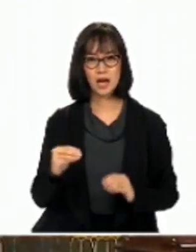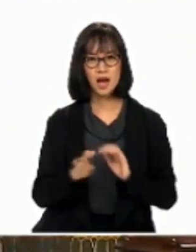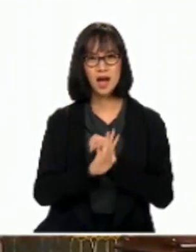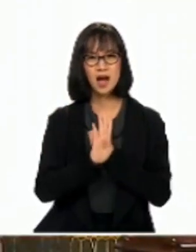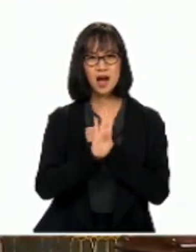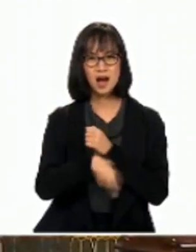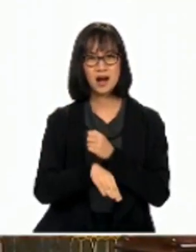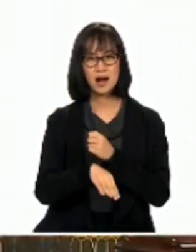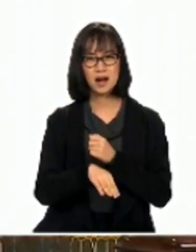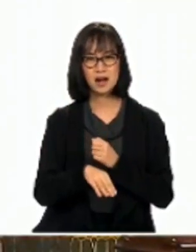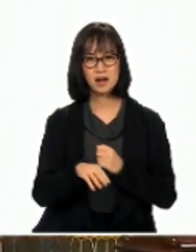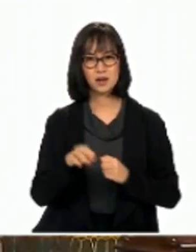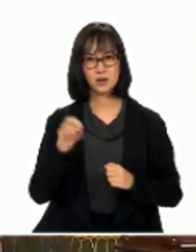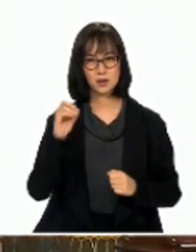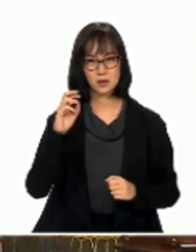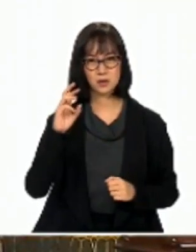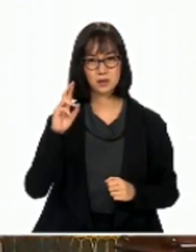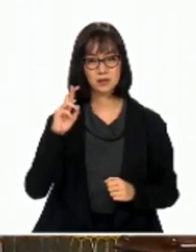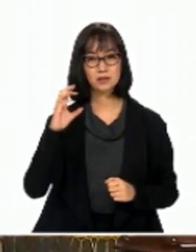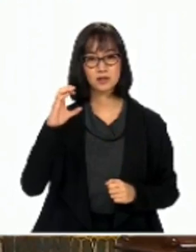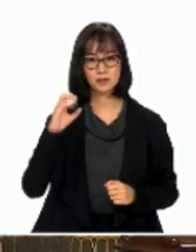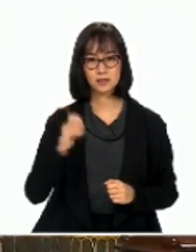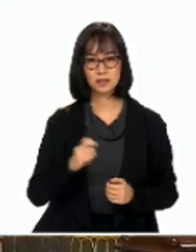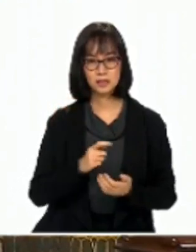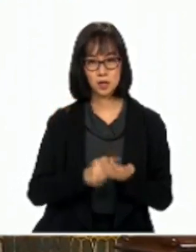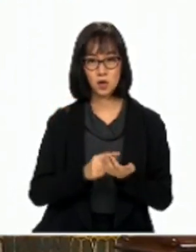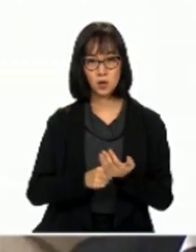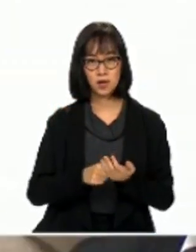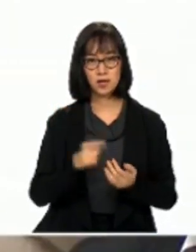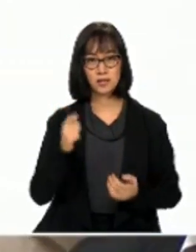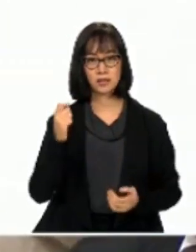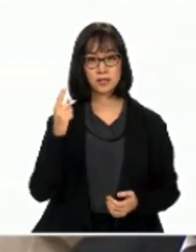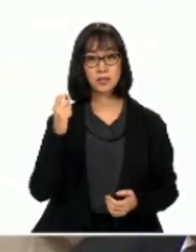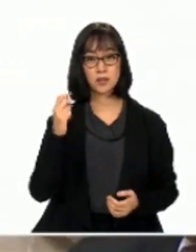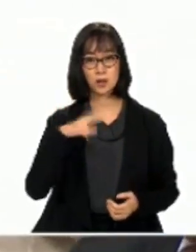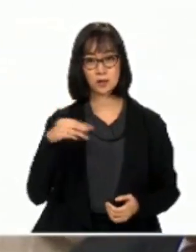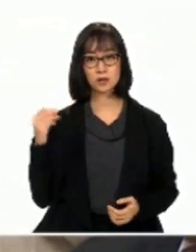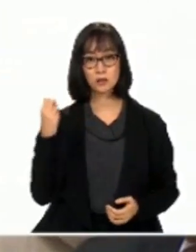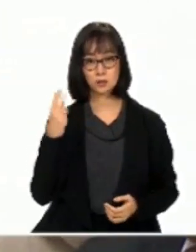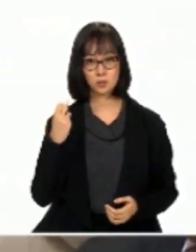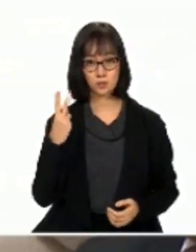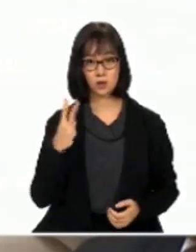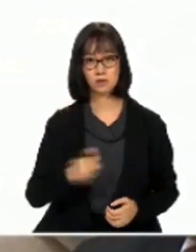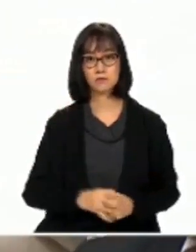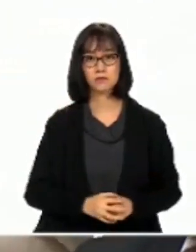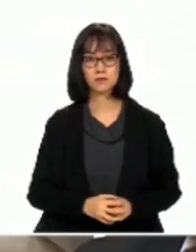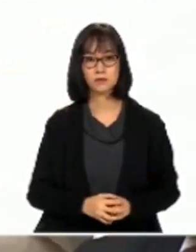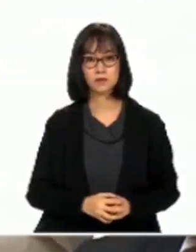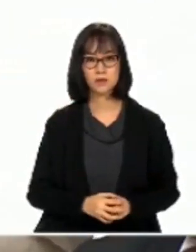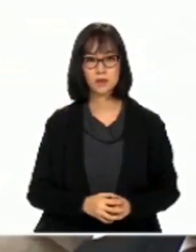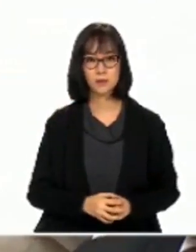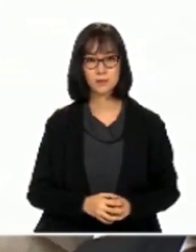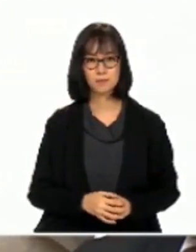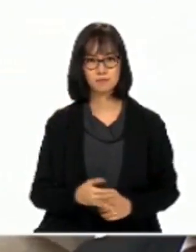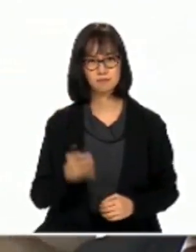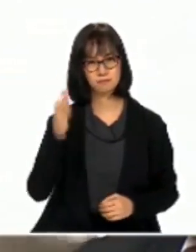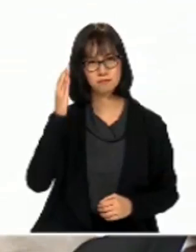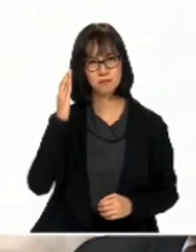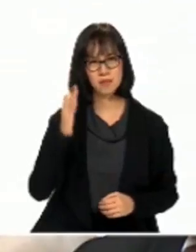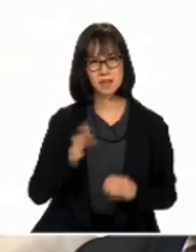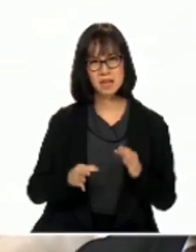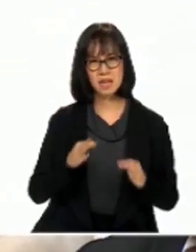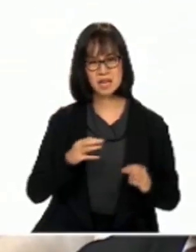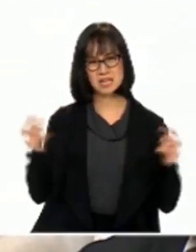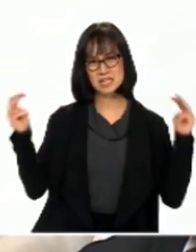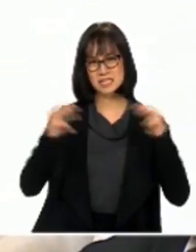11 and 12. Very important. Alam mo, pag maggira-gira, 10